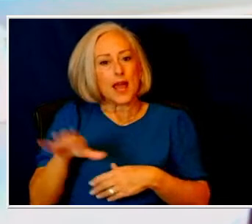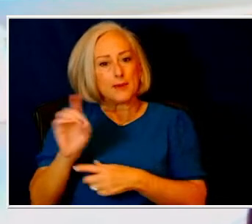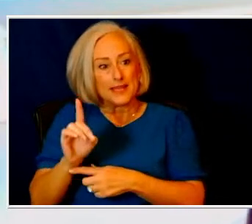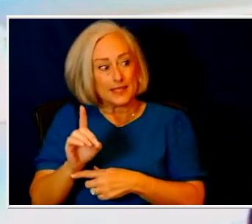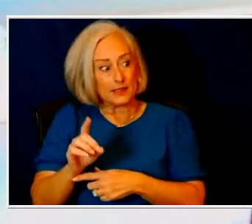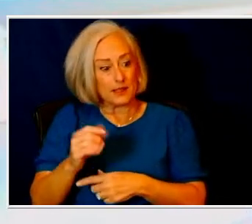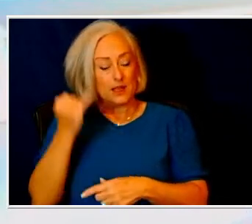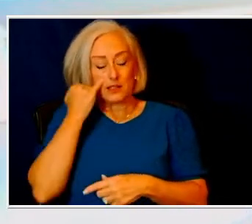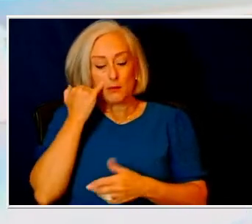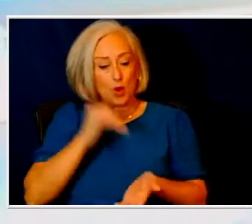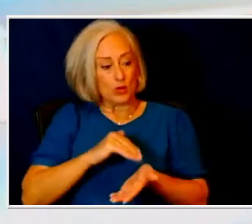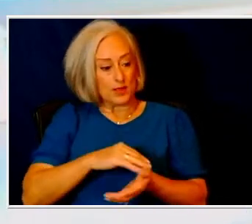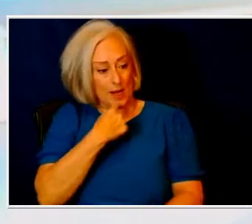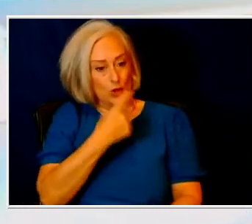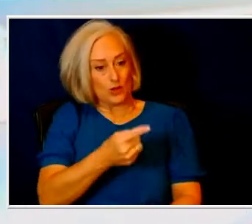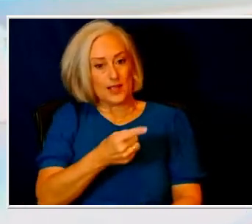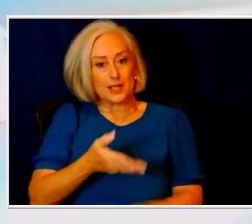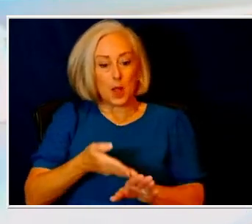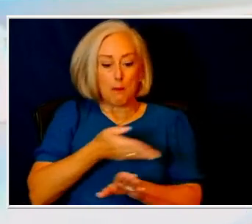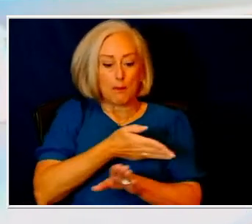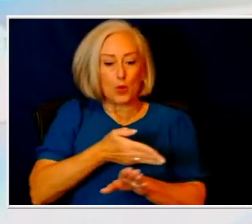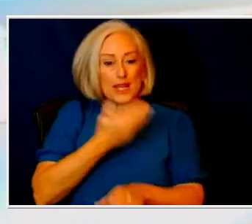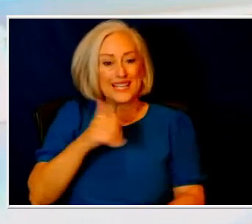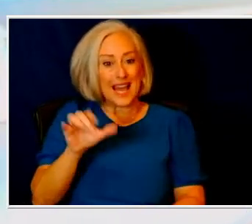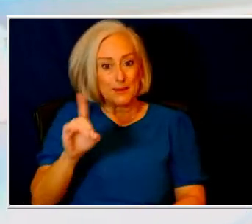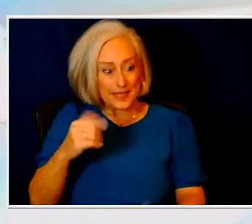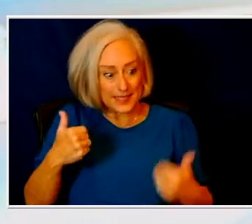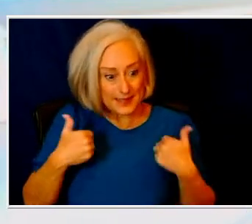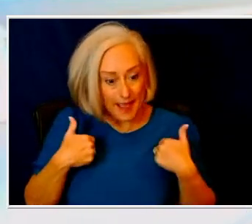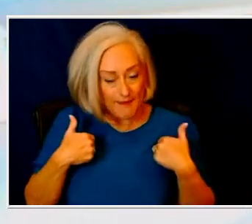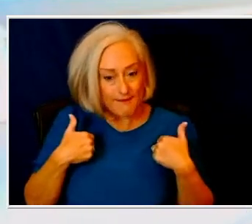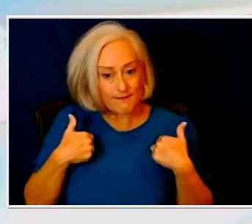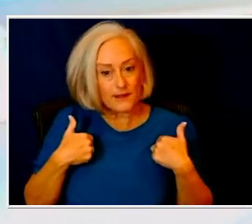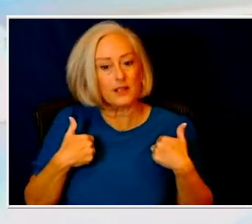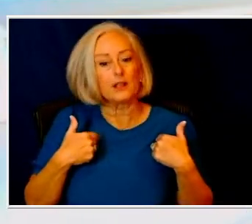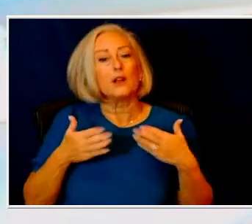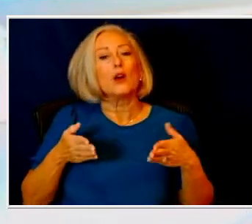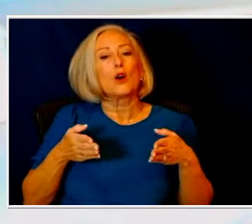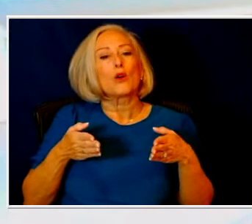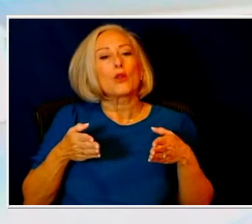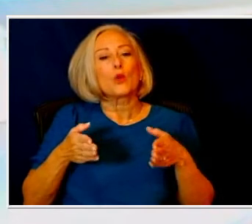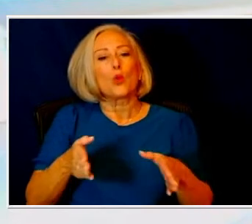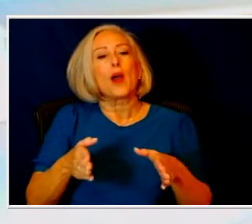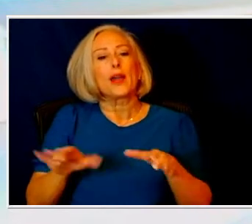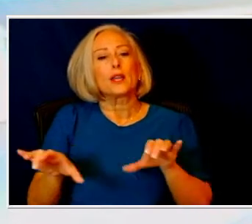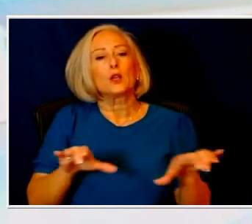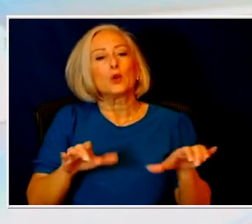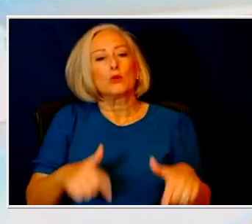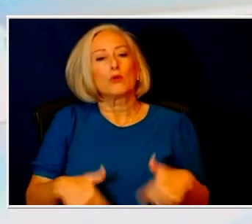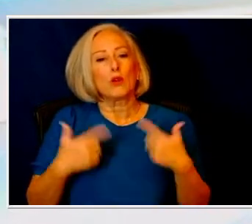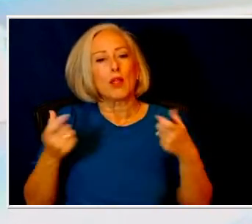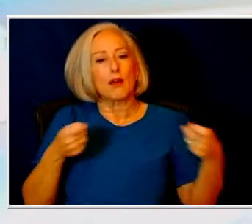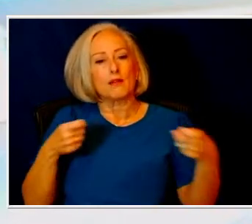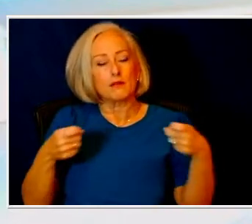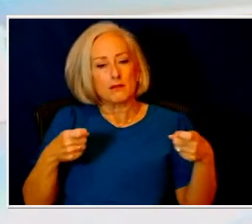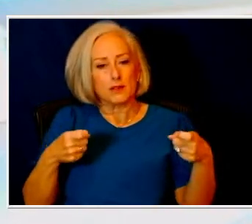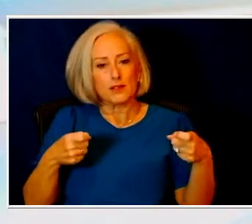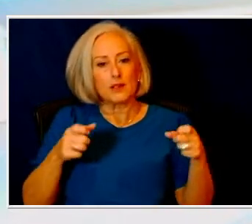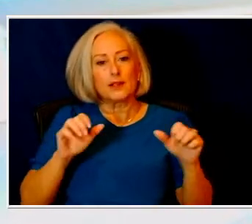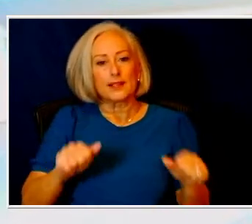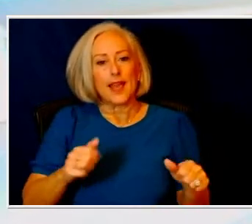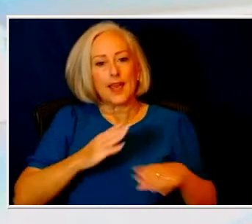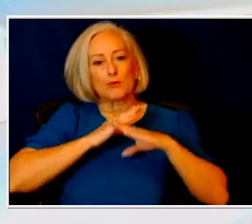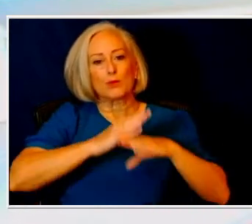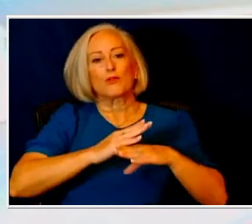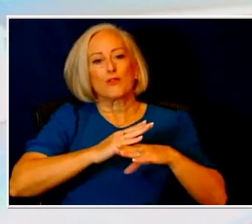care physician, lifestyle at that point can really have a big impact on preventing that from developing, even at maintaining the same